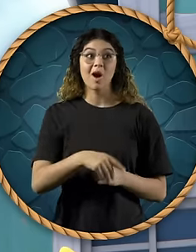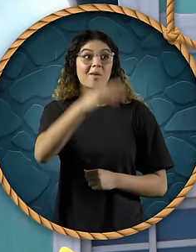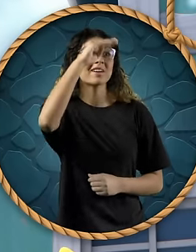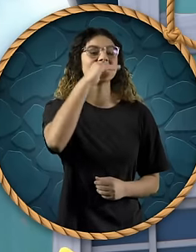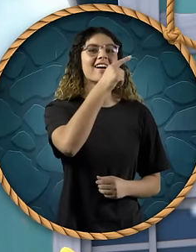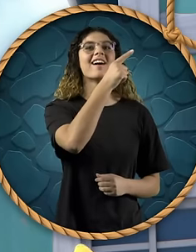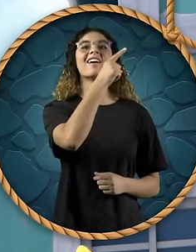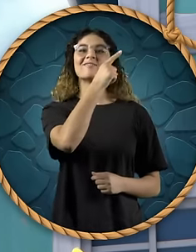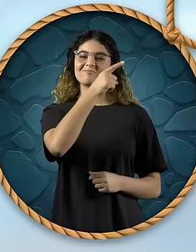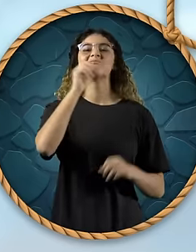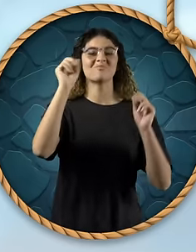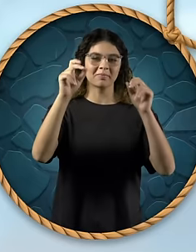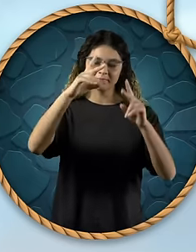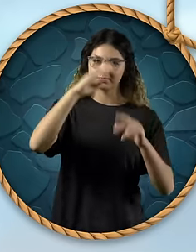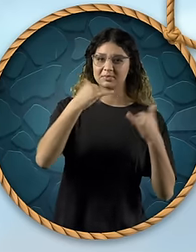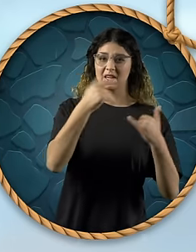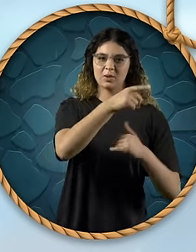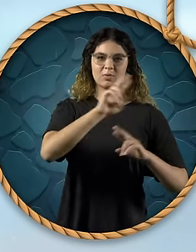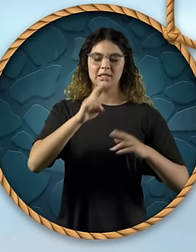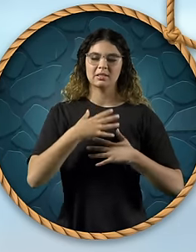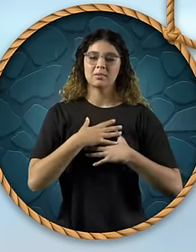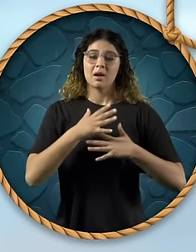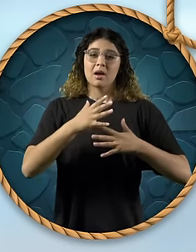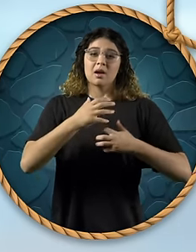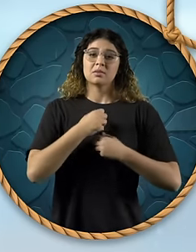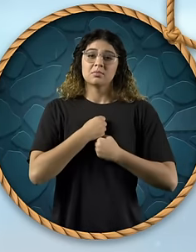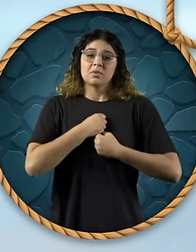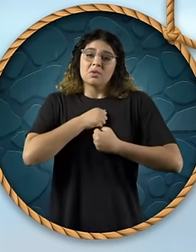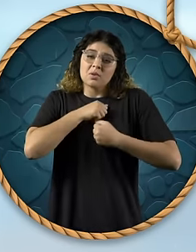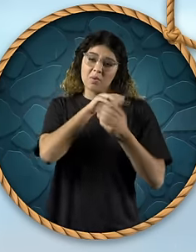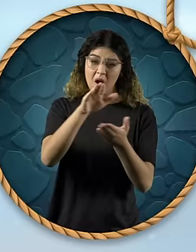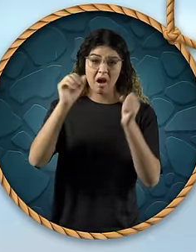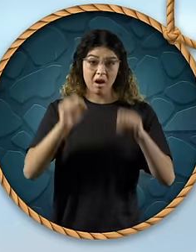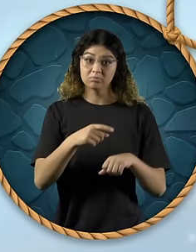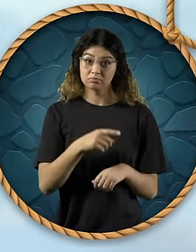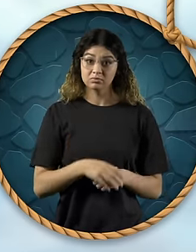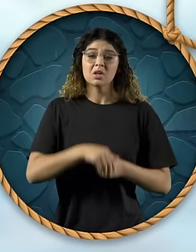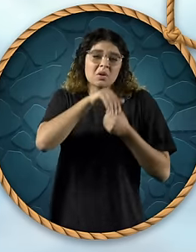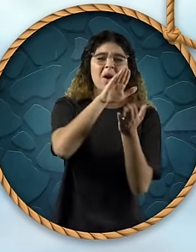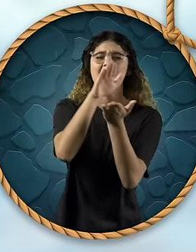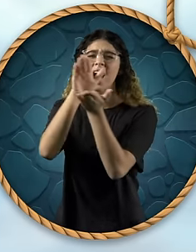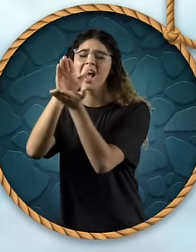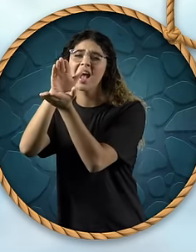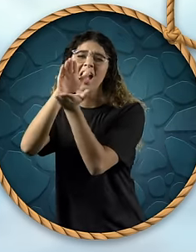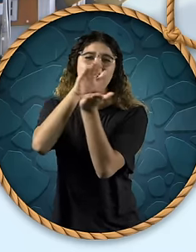Biscuit! Okay, Biscuit. We need you to let loose and roar as loud as you can.